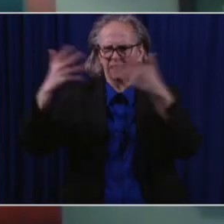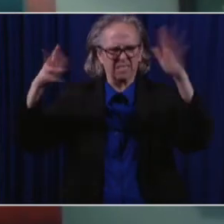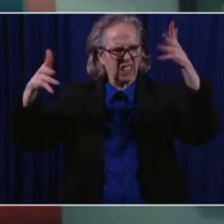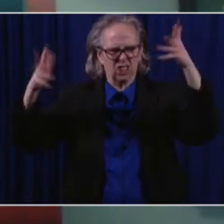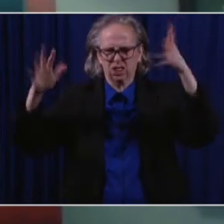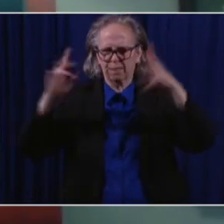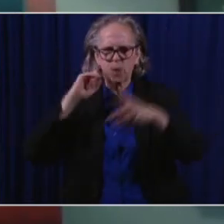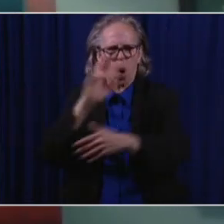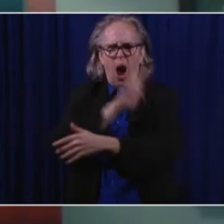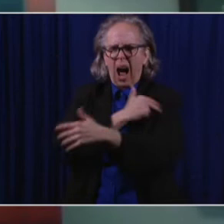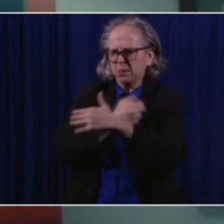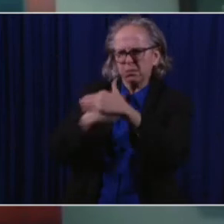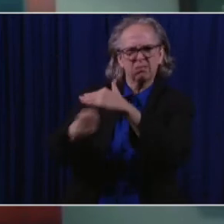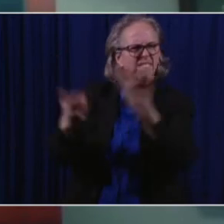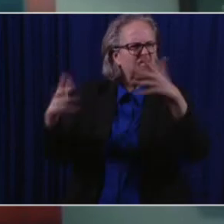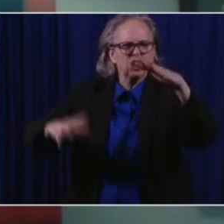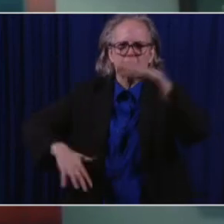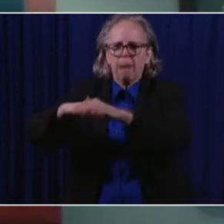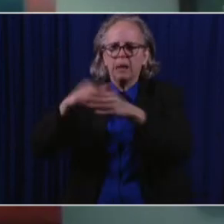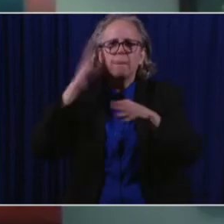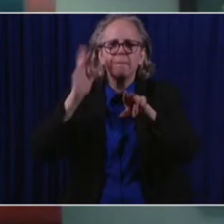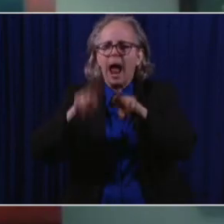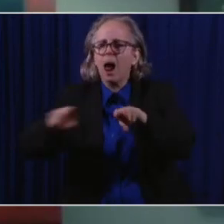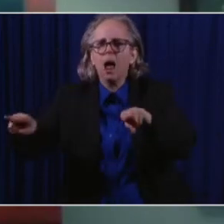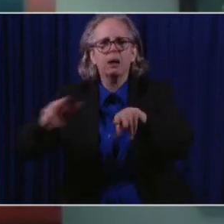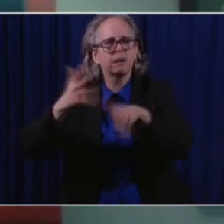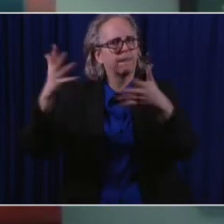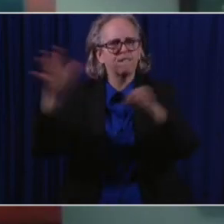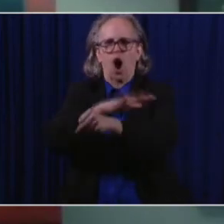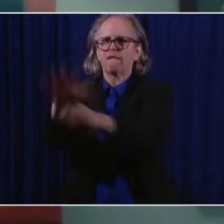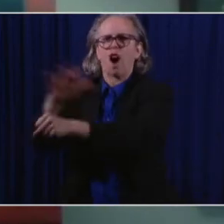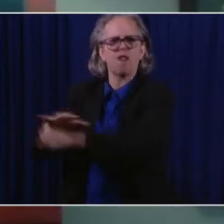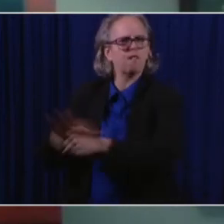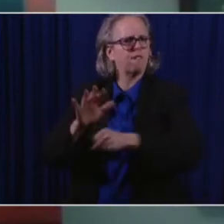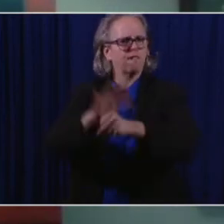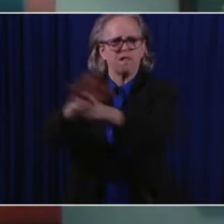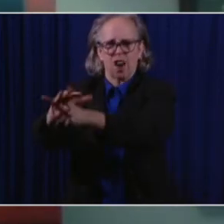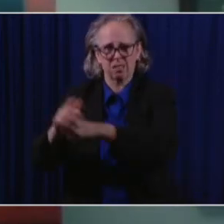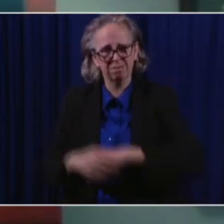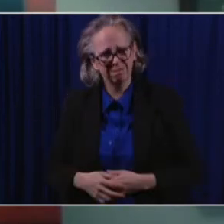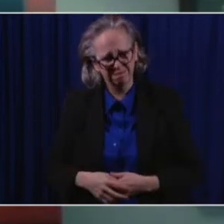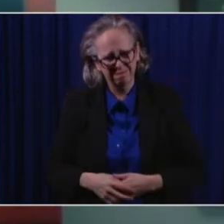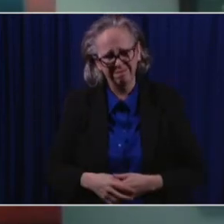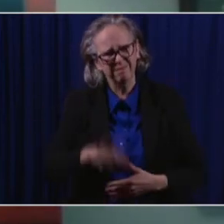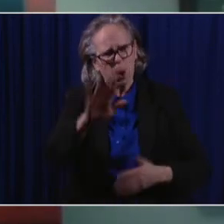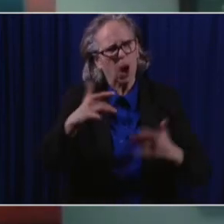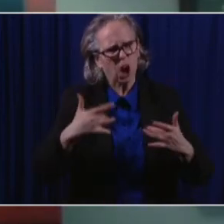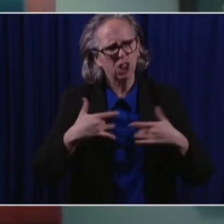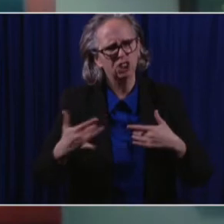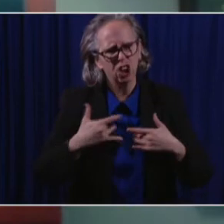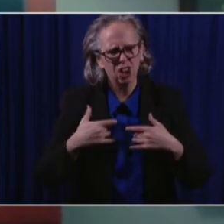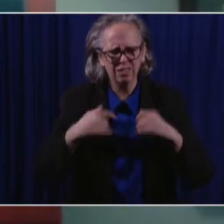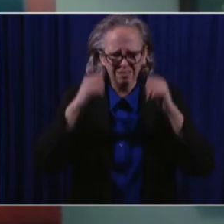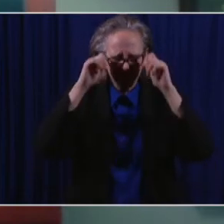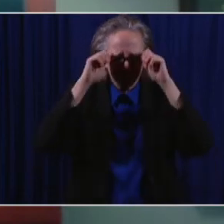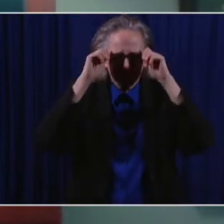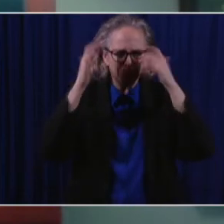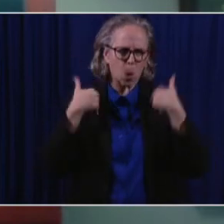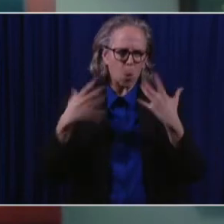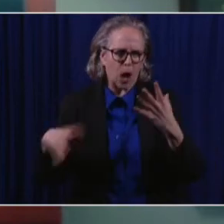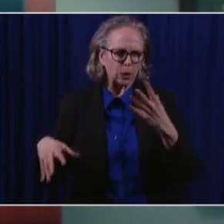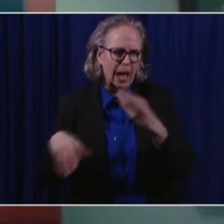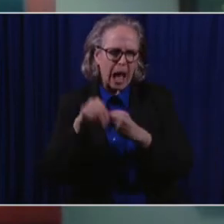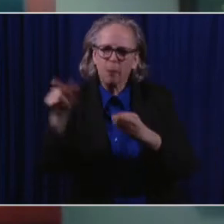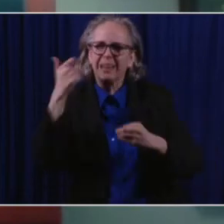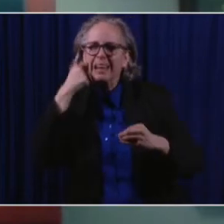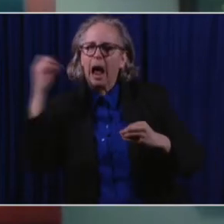peak all of last winter. So definitely concerning. And something maybe I would add, just kind of a nuance to think about. We